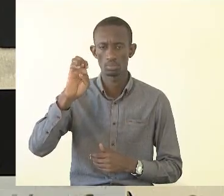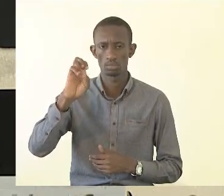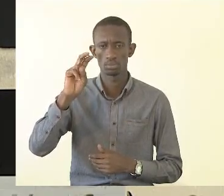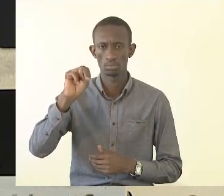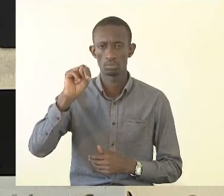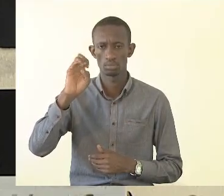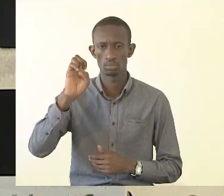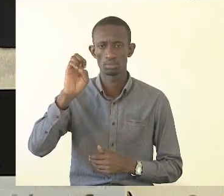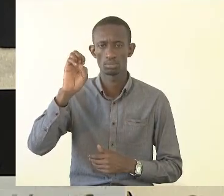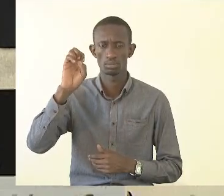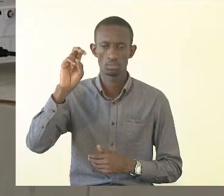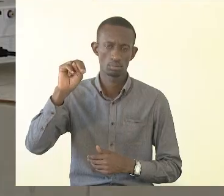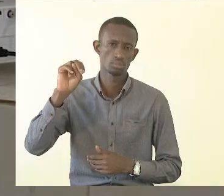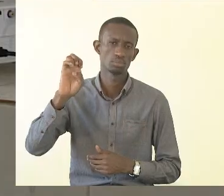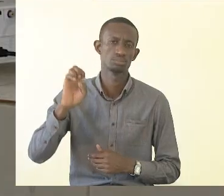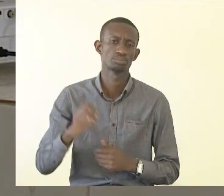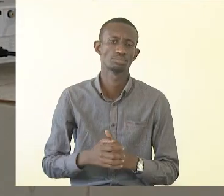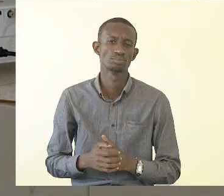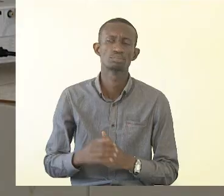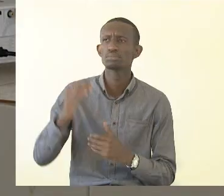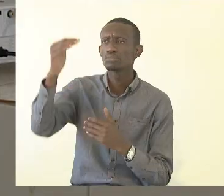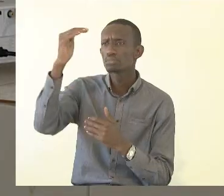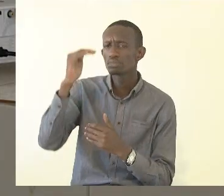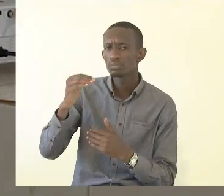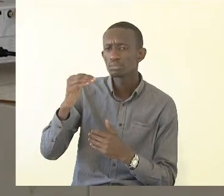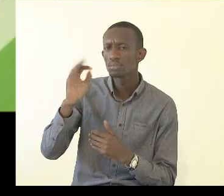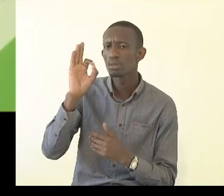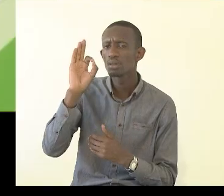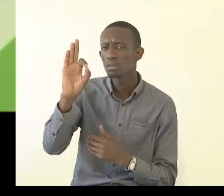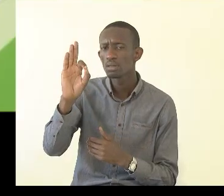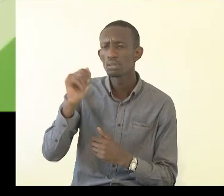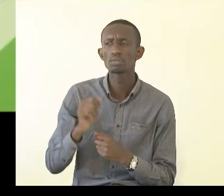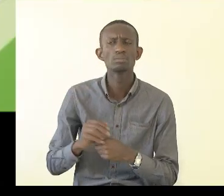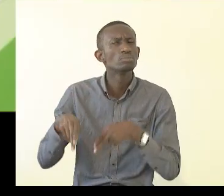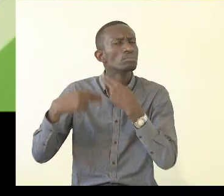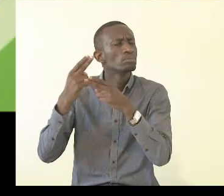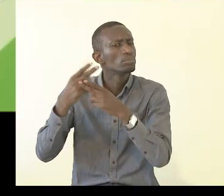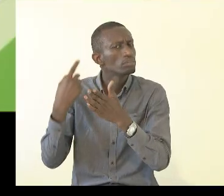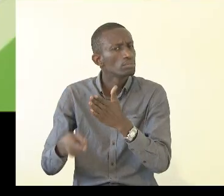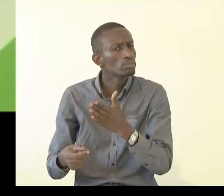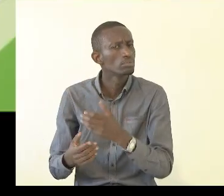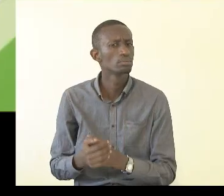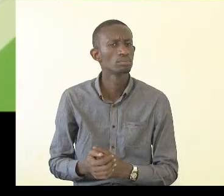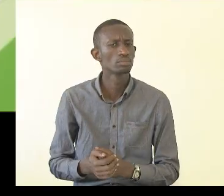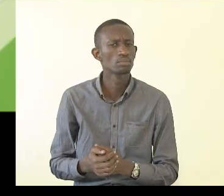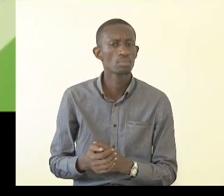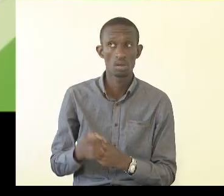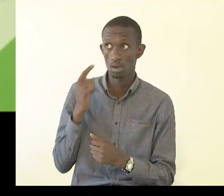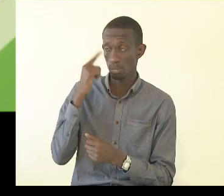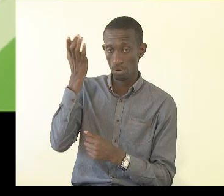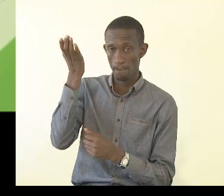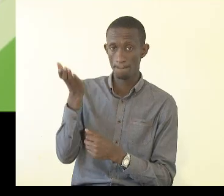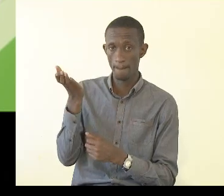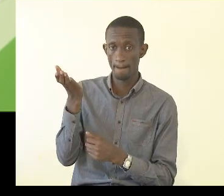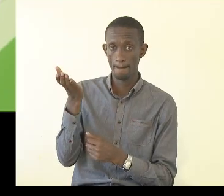Bromobenzene. F, where is F? So benzene goes to nitrobenzene. So